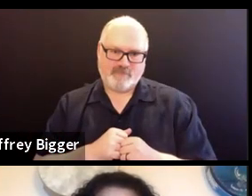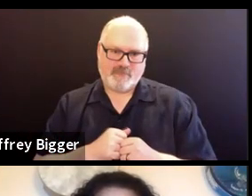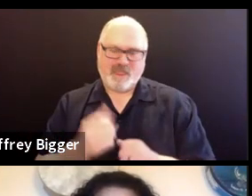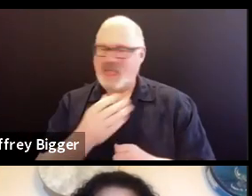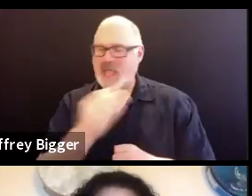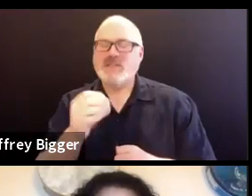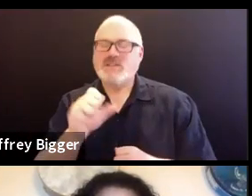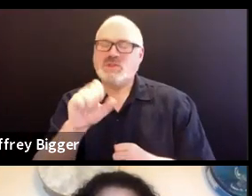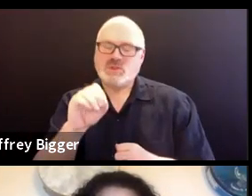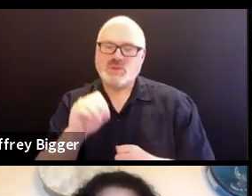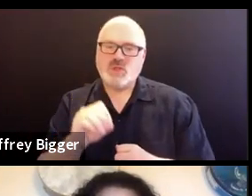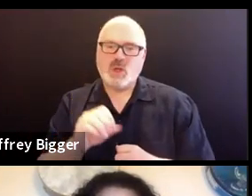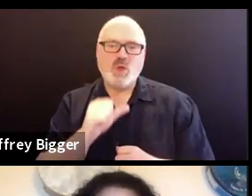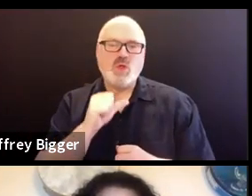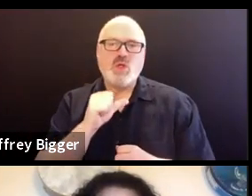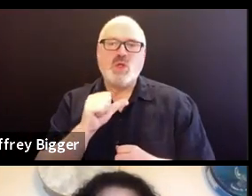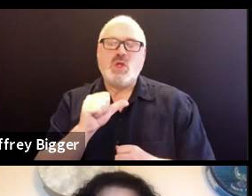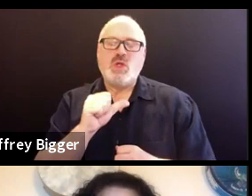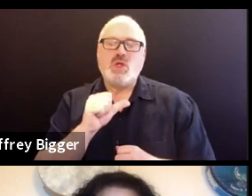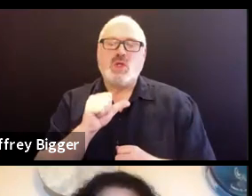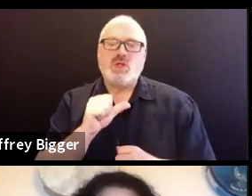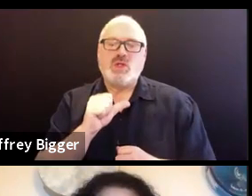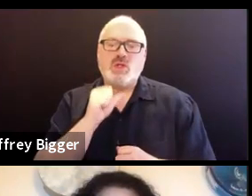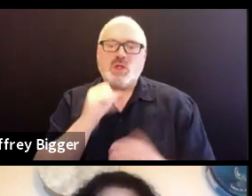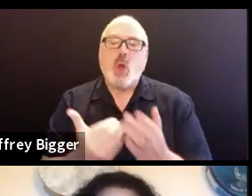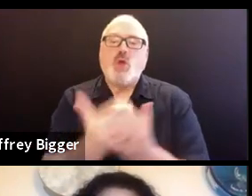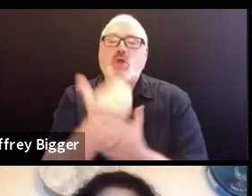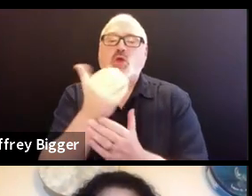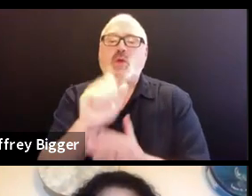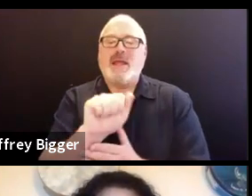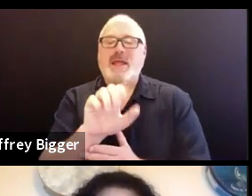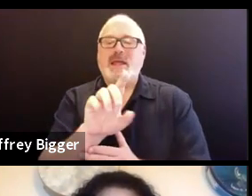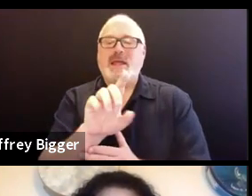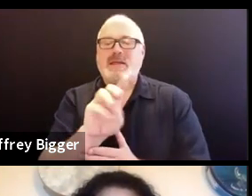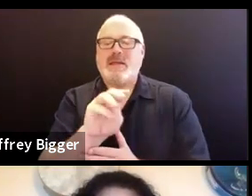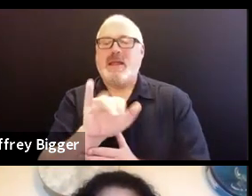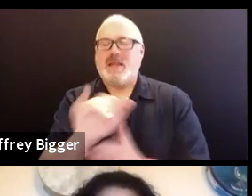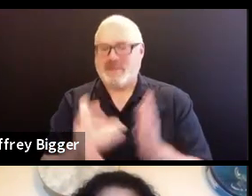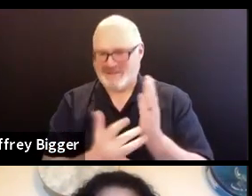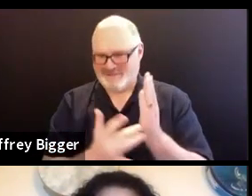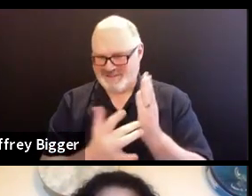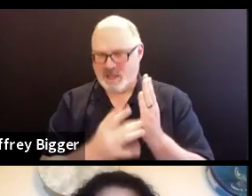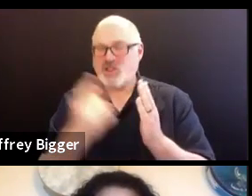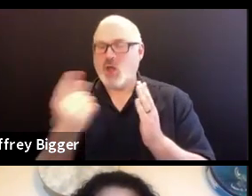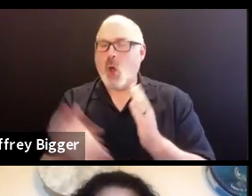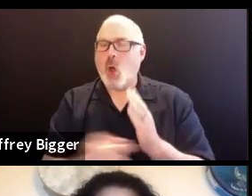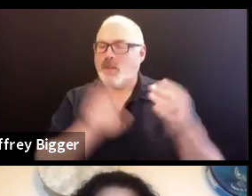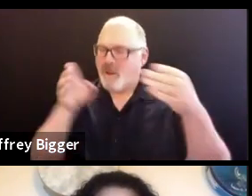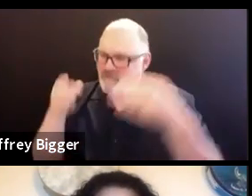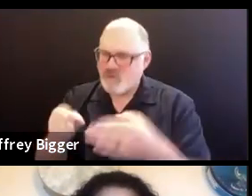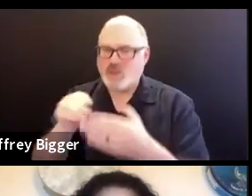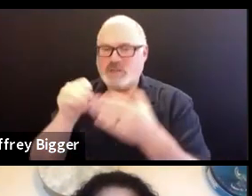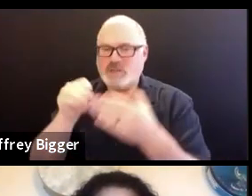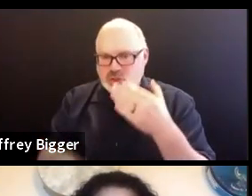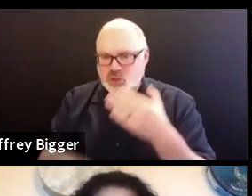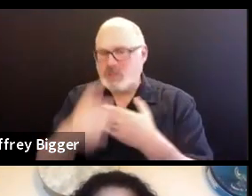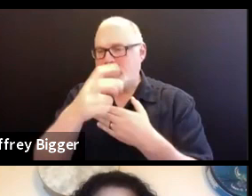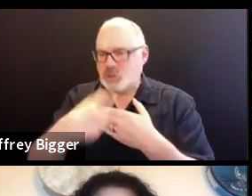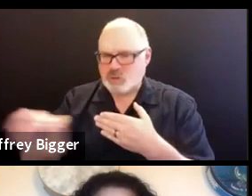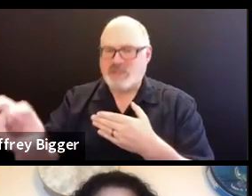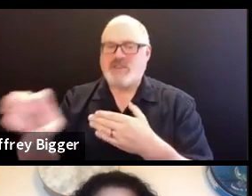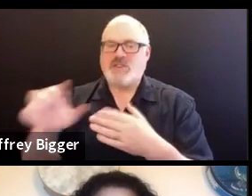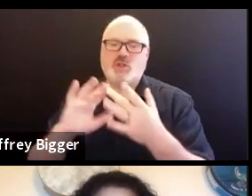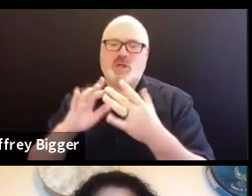so no new administrative technology, just things that are about making the transition to how we will be delivering courses in the fall.